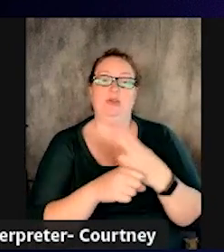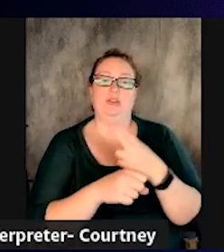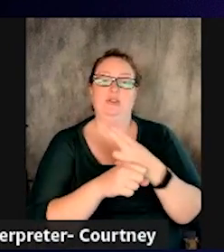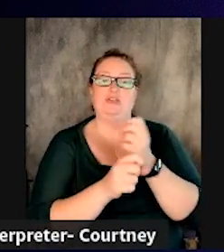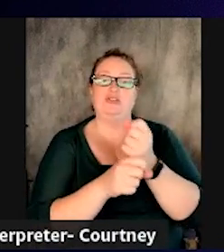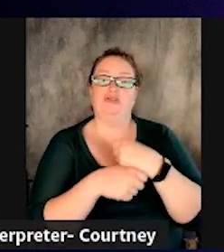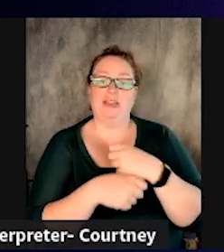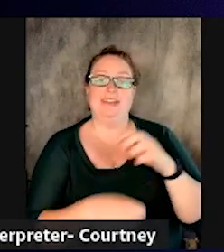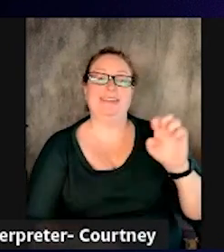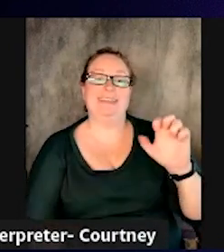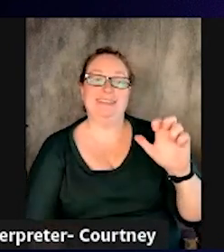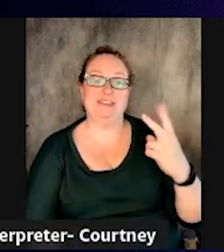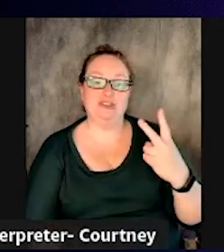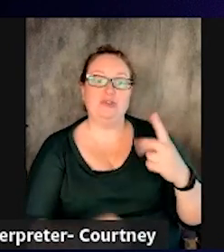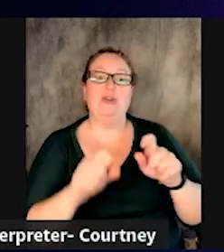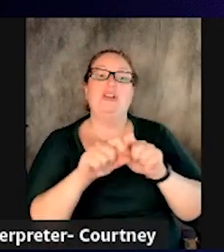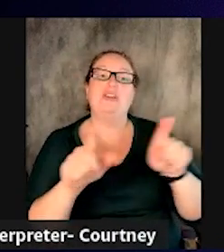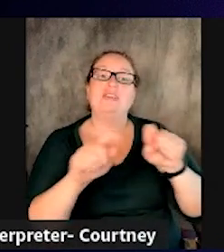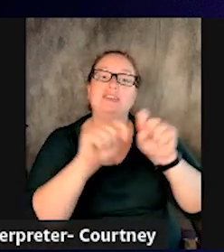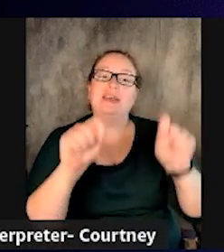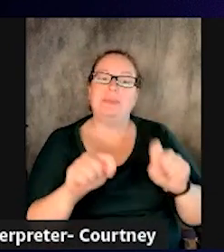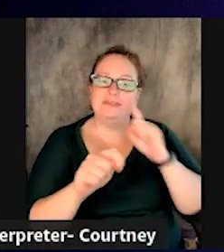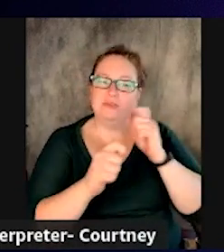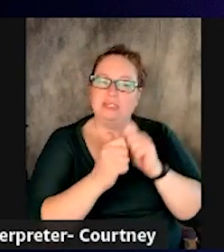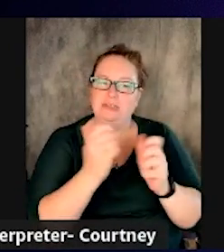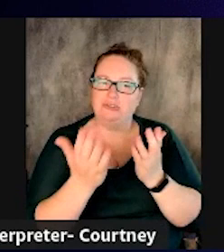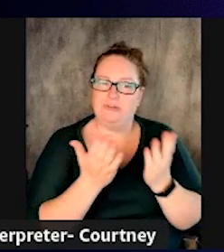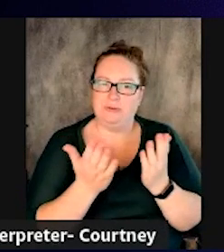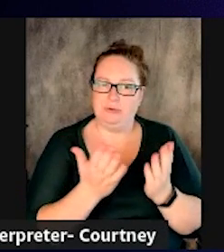EC2 launch templates for each of the servers.